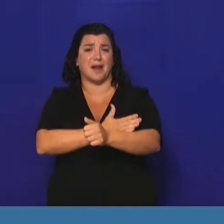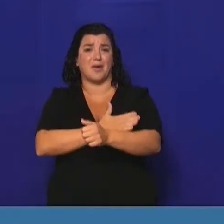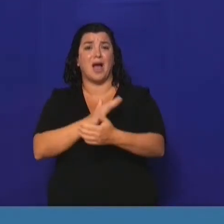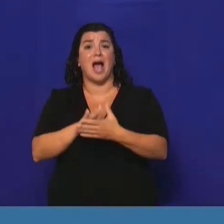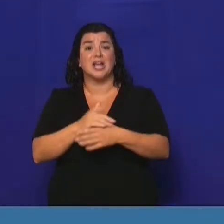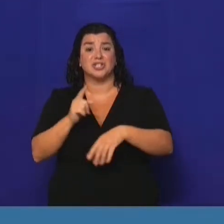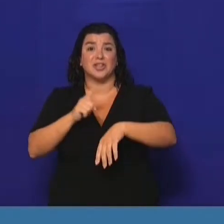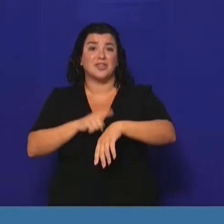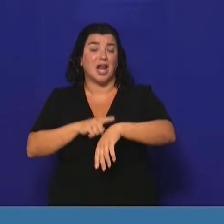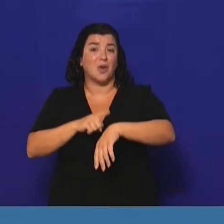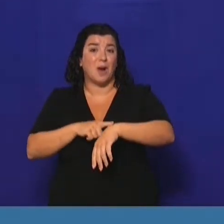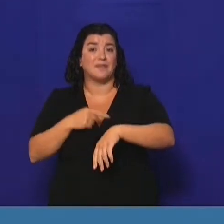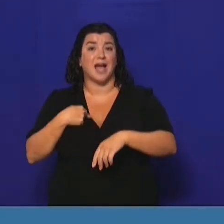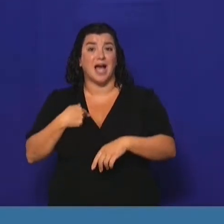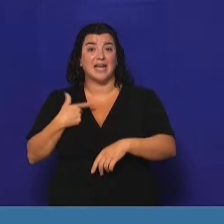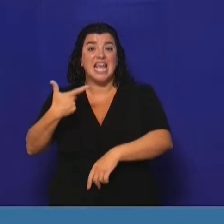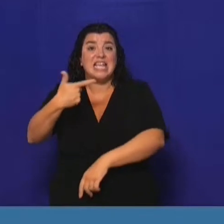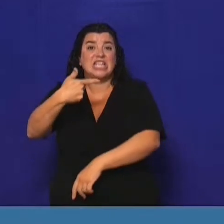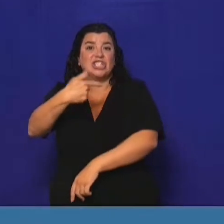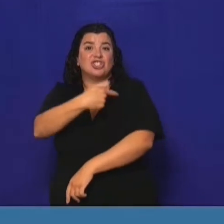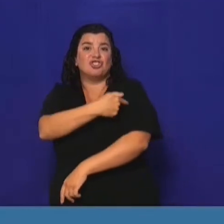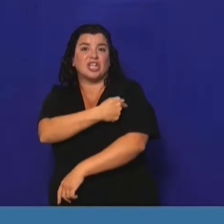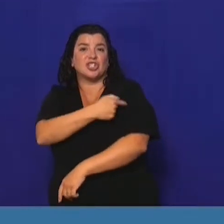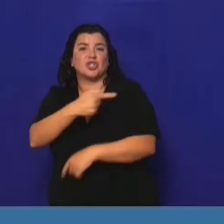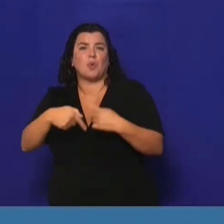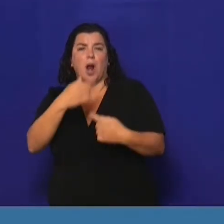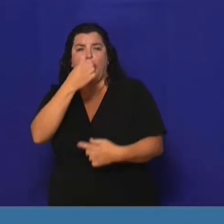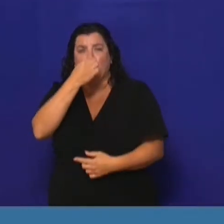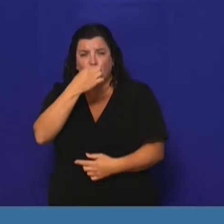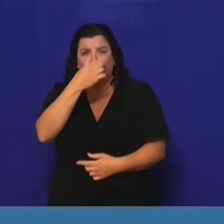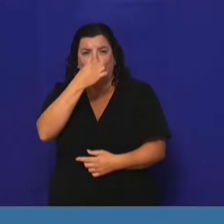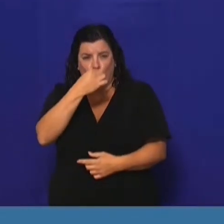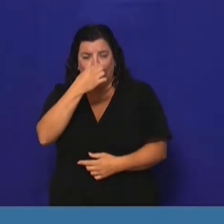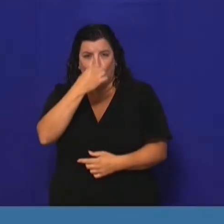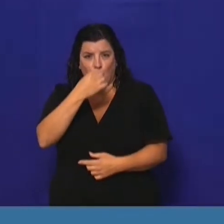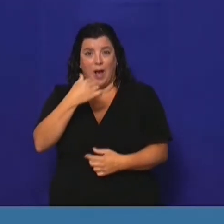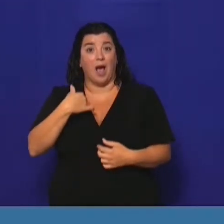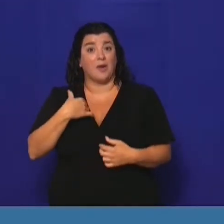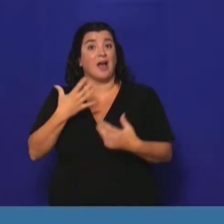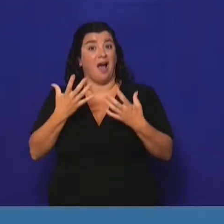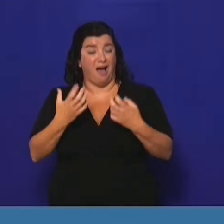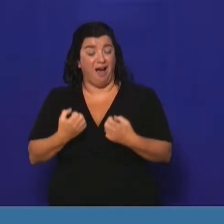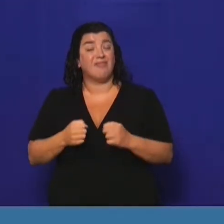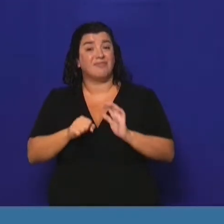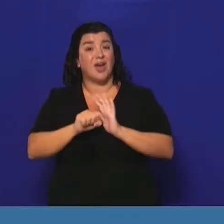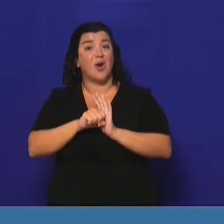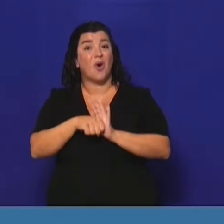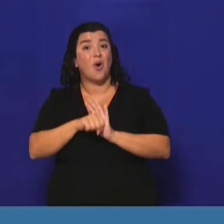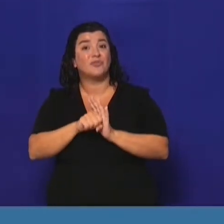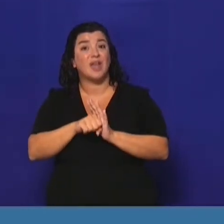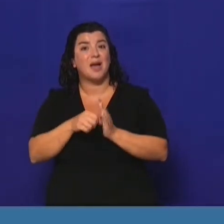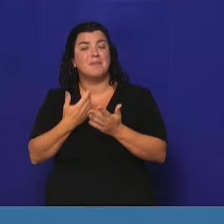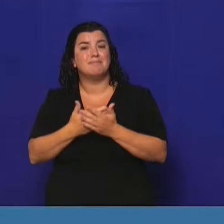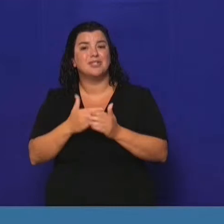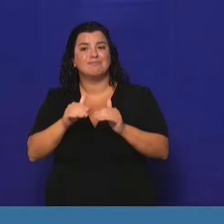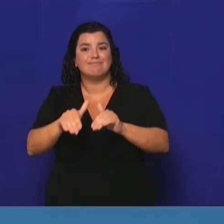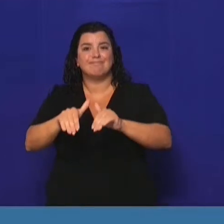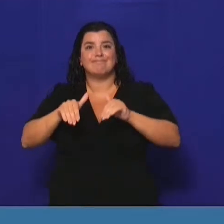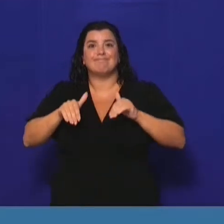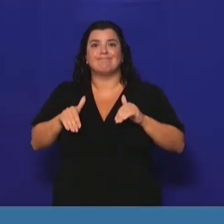nibdew nofru it-tilqima tal-influenza hawnhekk għandna għodda li nistgħu nevitaw virus ieħor,